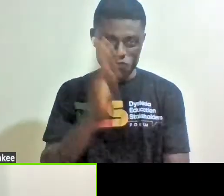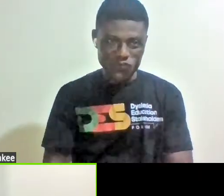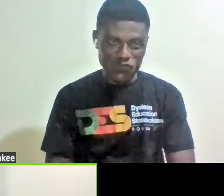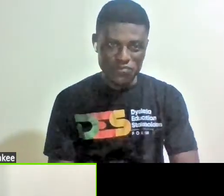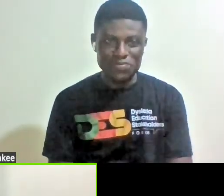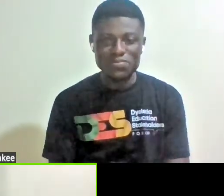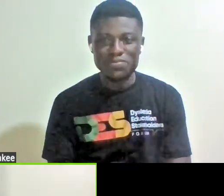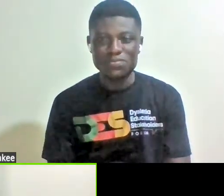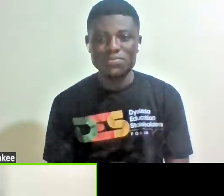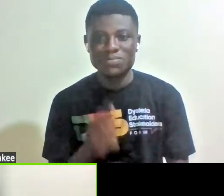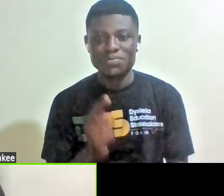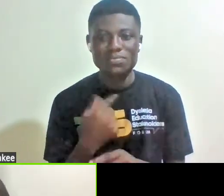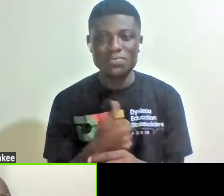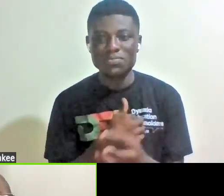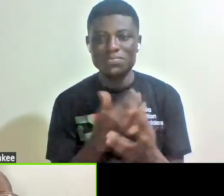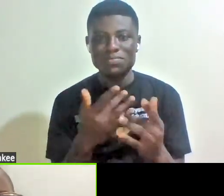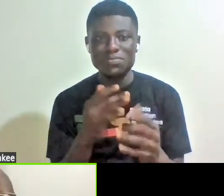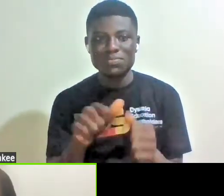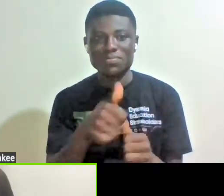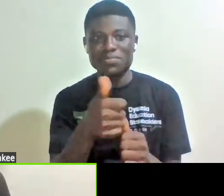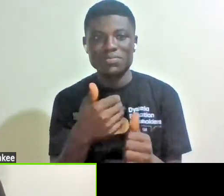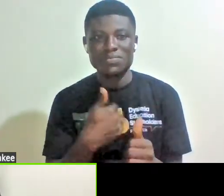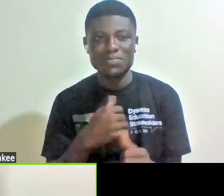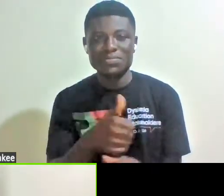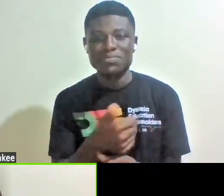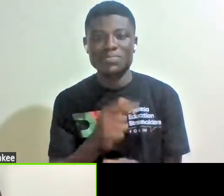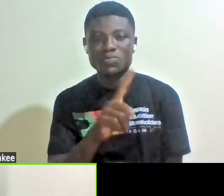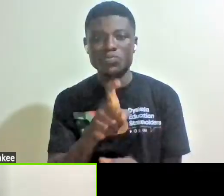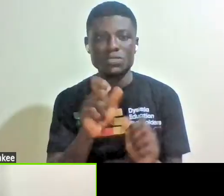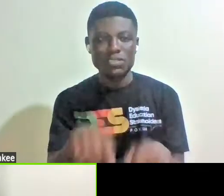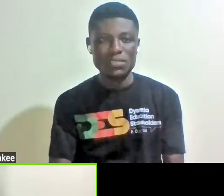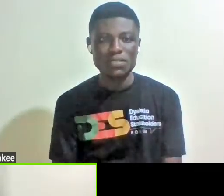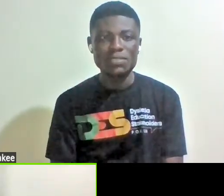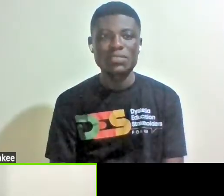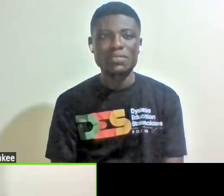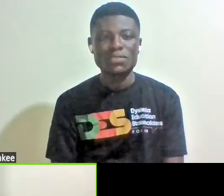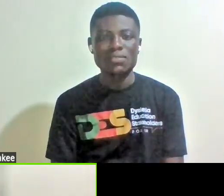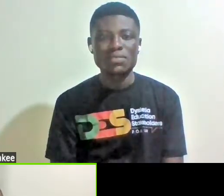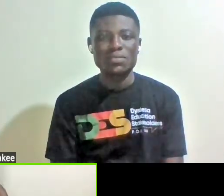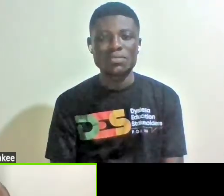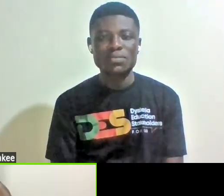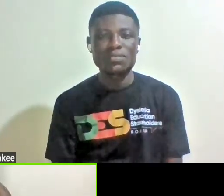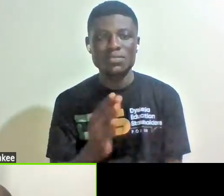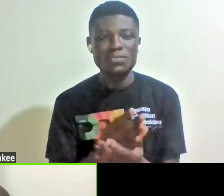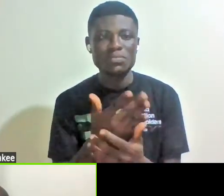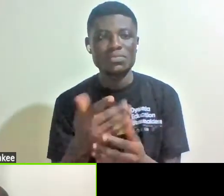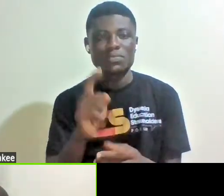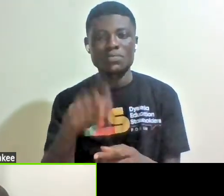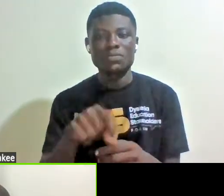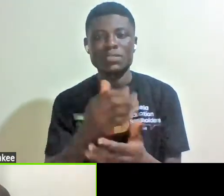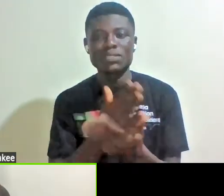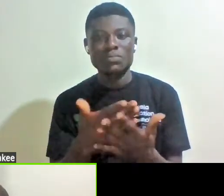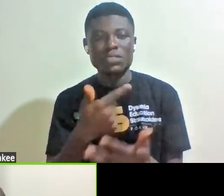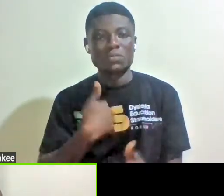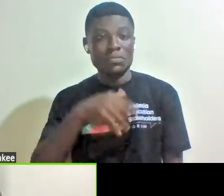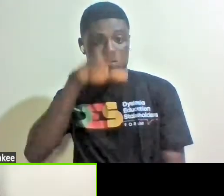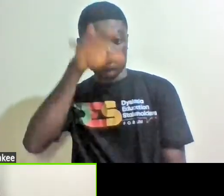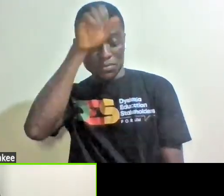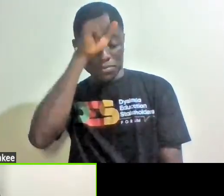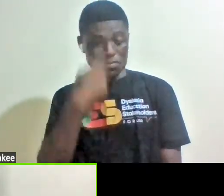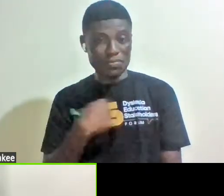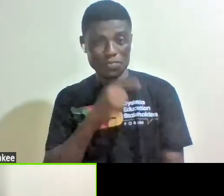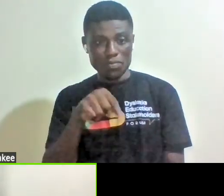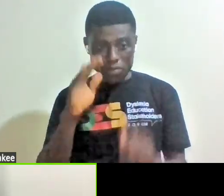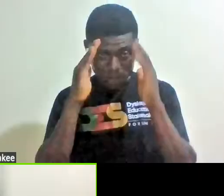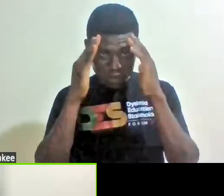just while we're waiting to see if anyone does have any questions, for me, some of the takeaways are we should focus on